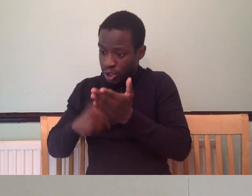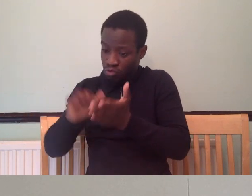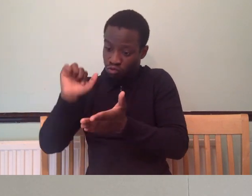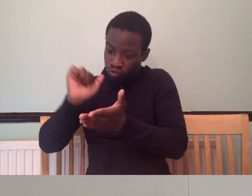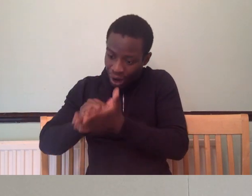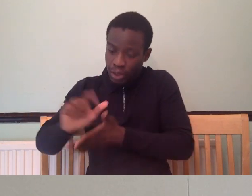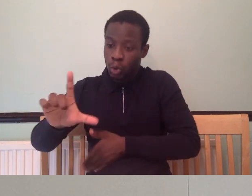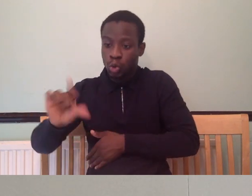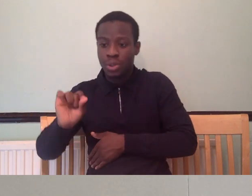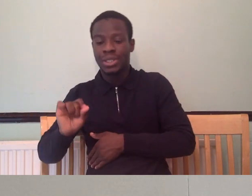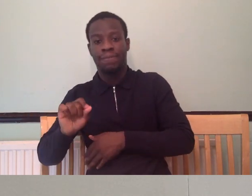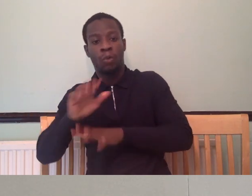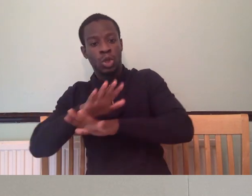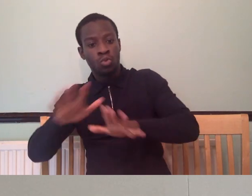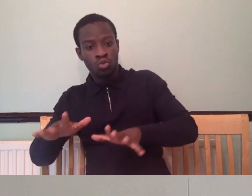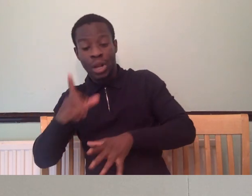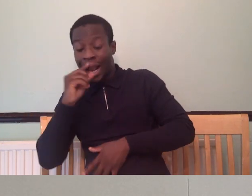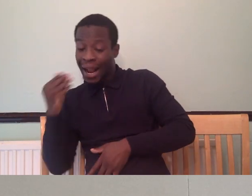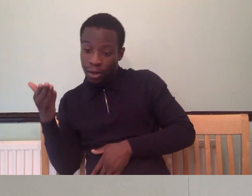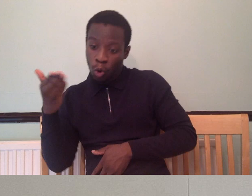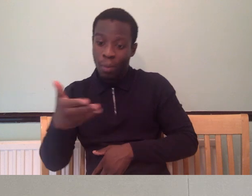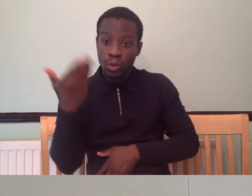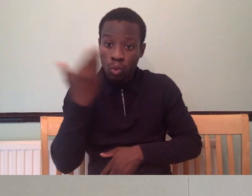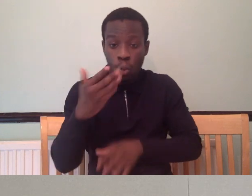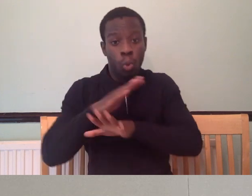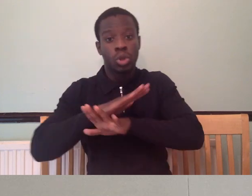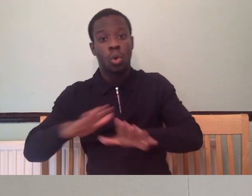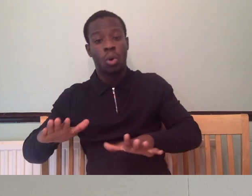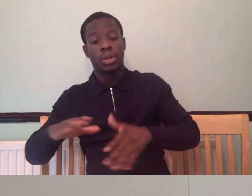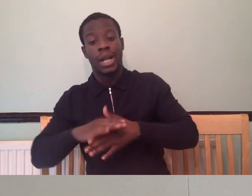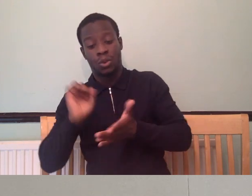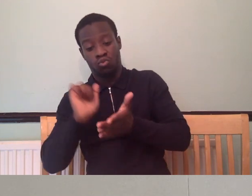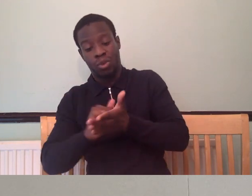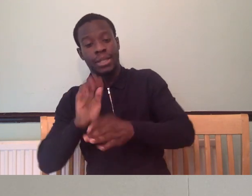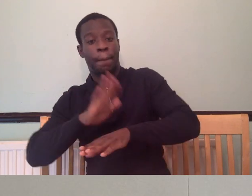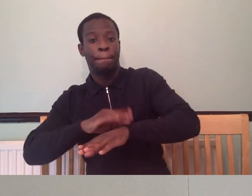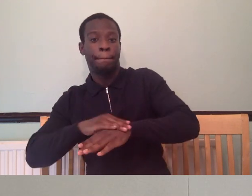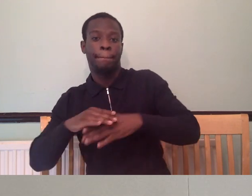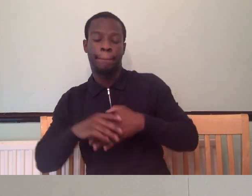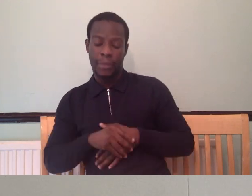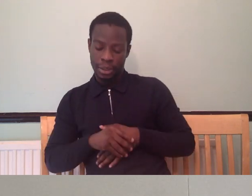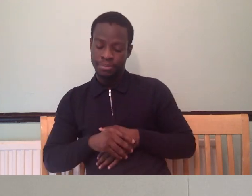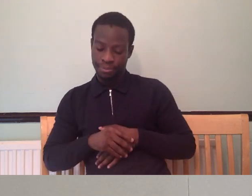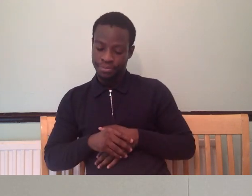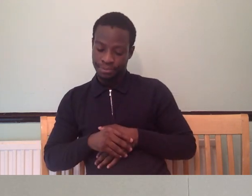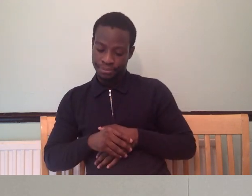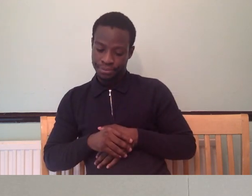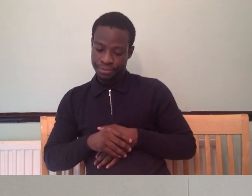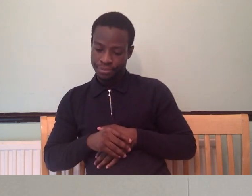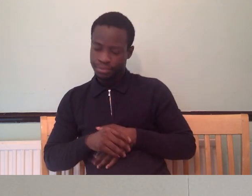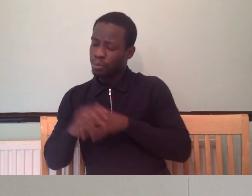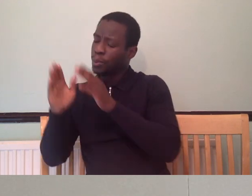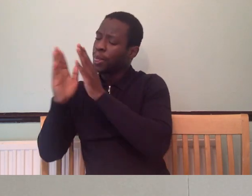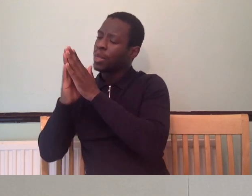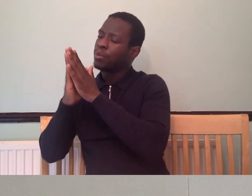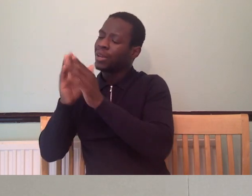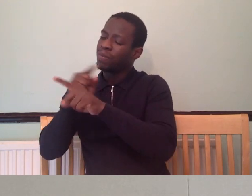children back into education at the right time. And we pray, Lord, especially for those who are